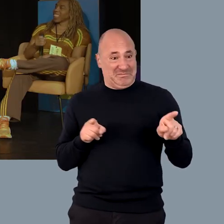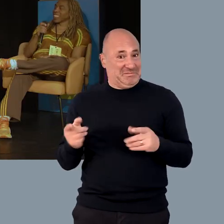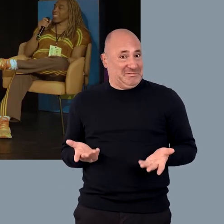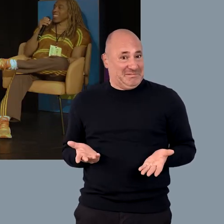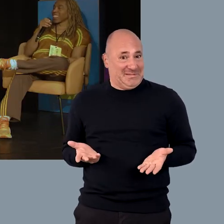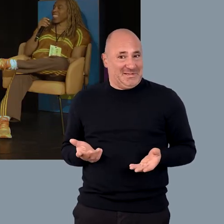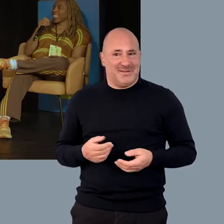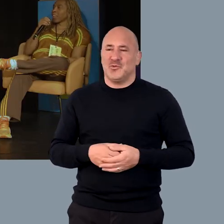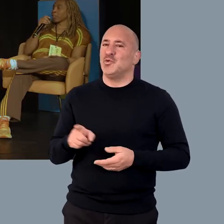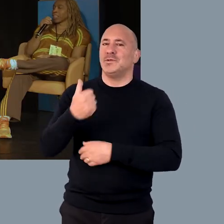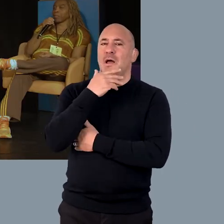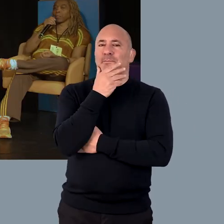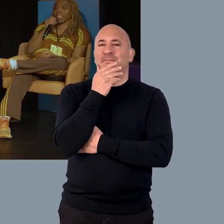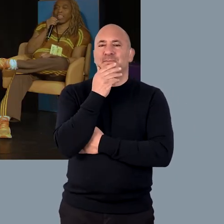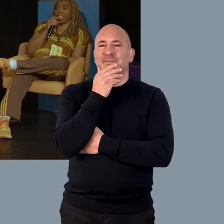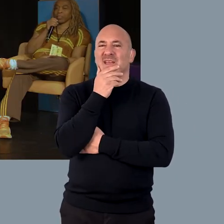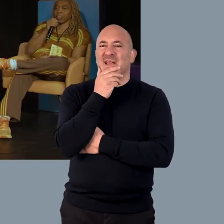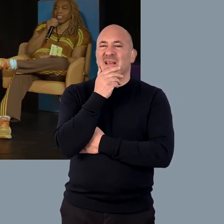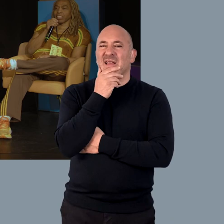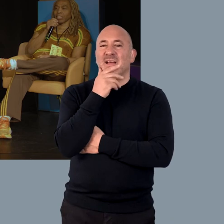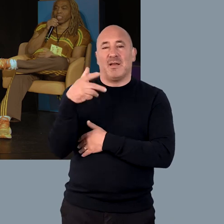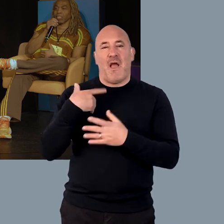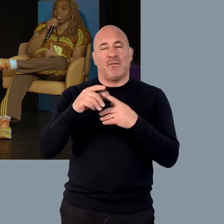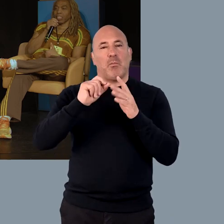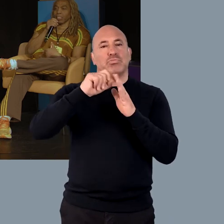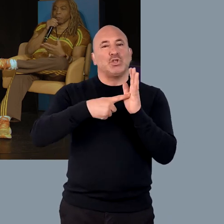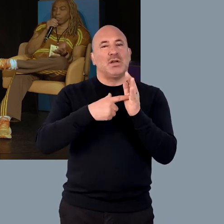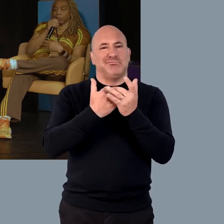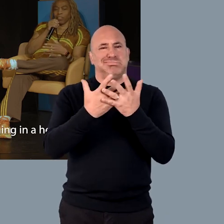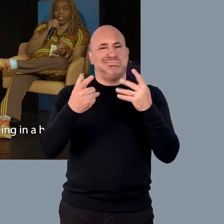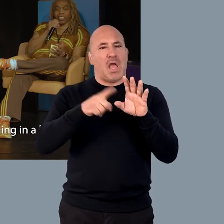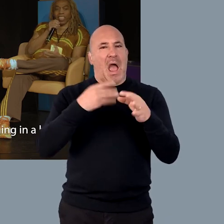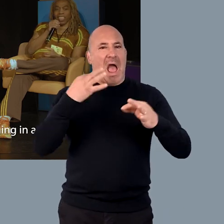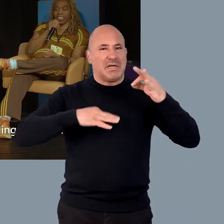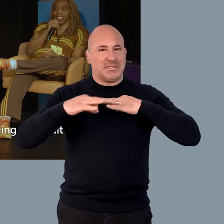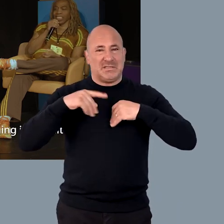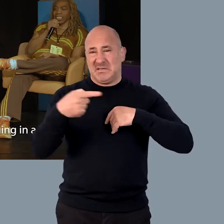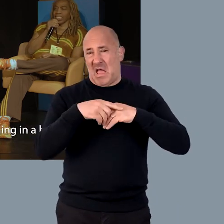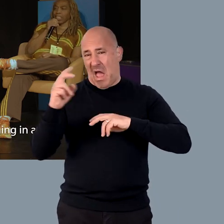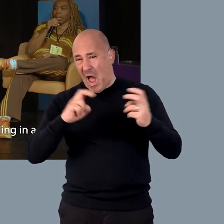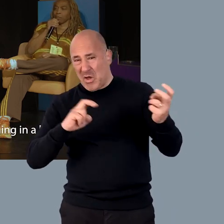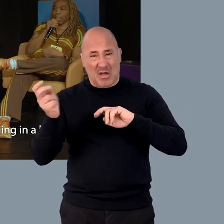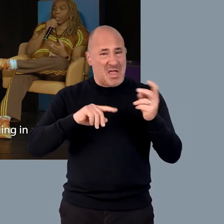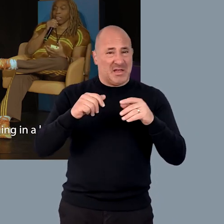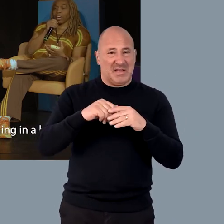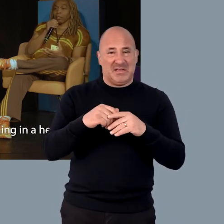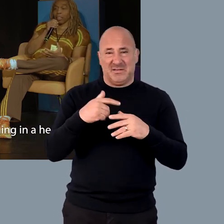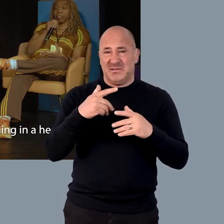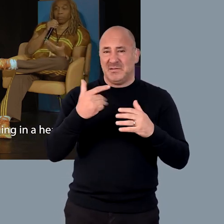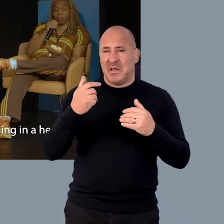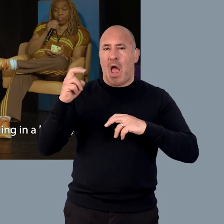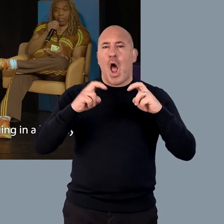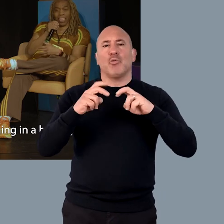other thoughts on allyship yeah um i was doing a uh project with lots of young actors and um they were